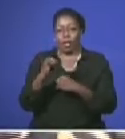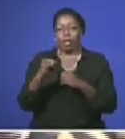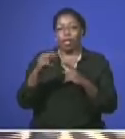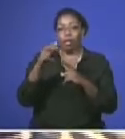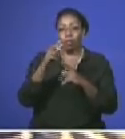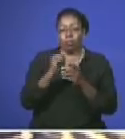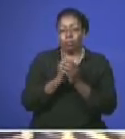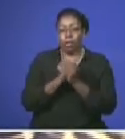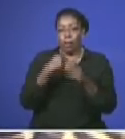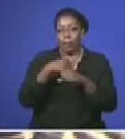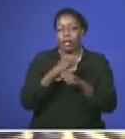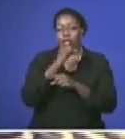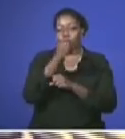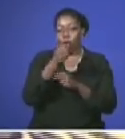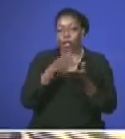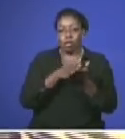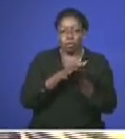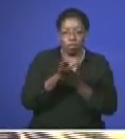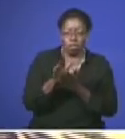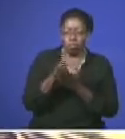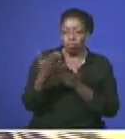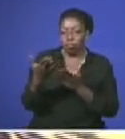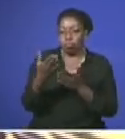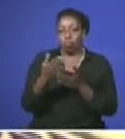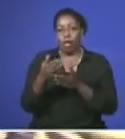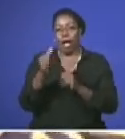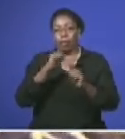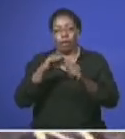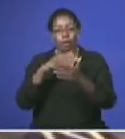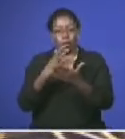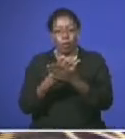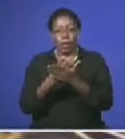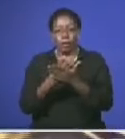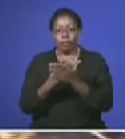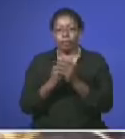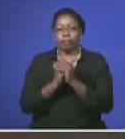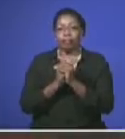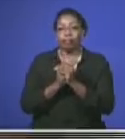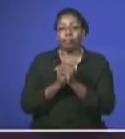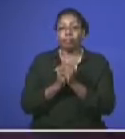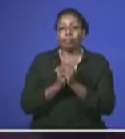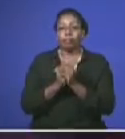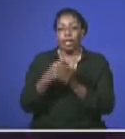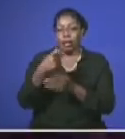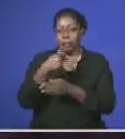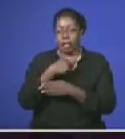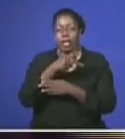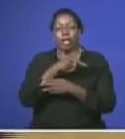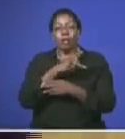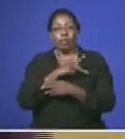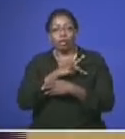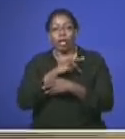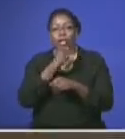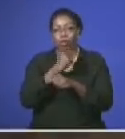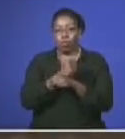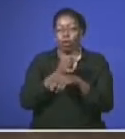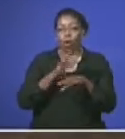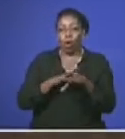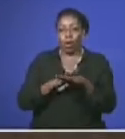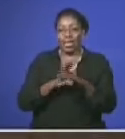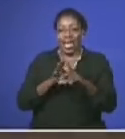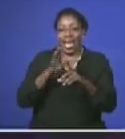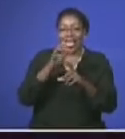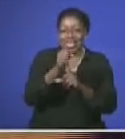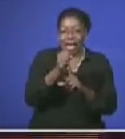sharpening things, making sure things are smooth, and making sure we perform to the best of our ability when time for competition. Me, personally, I have to work on like attacking